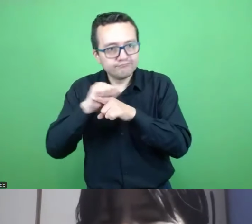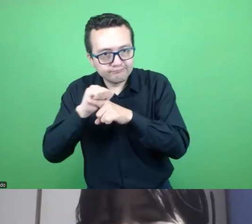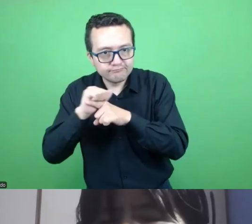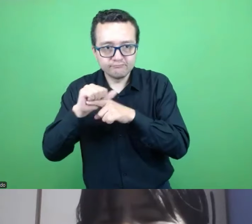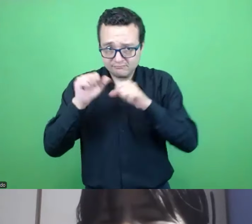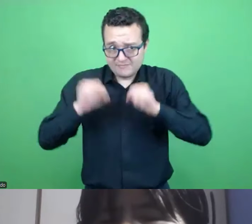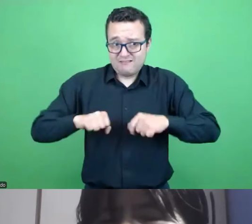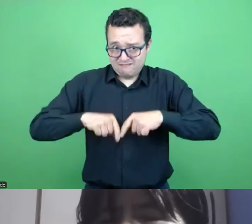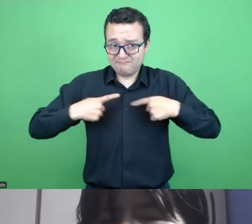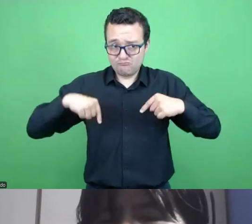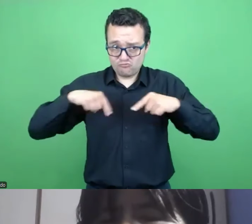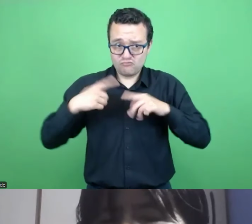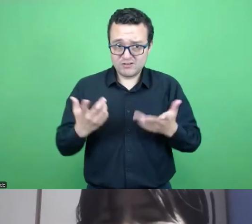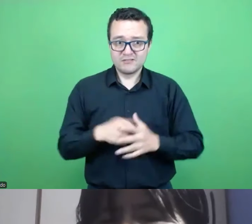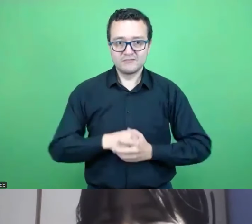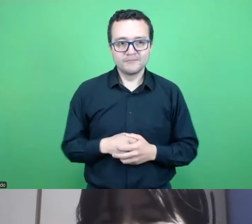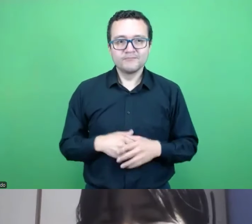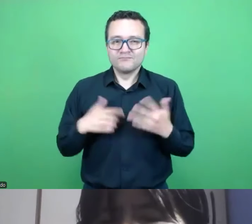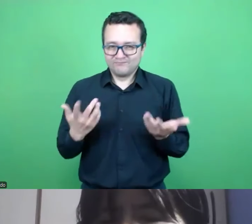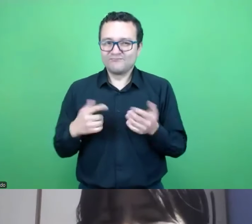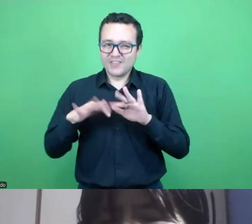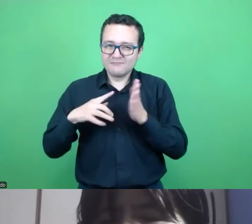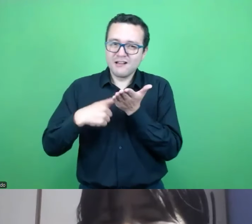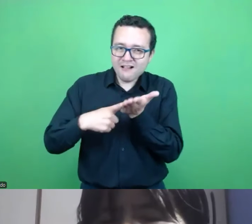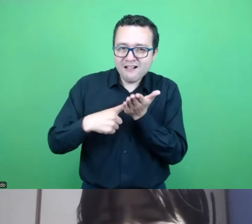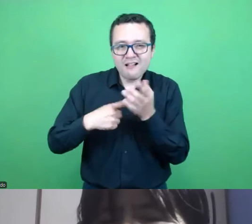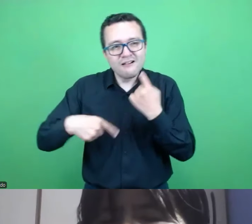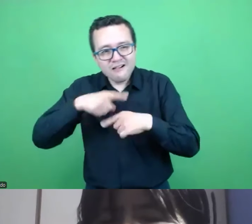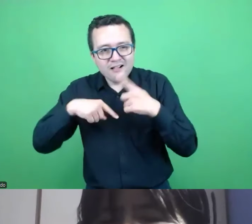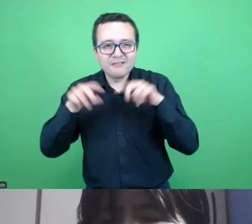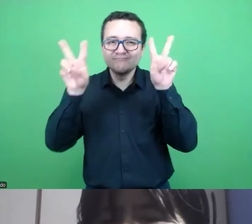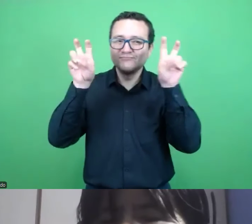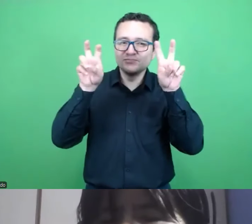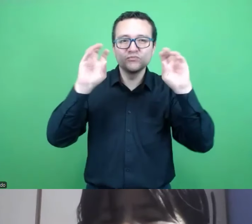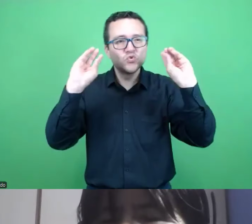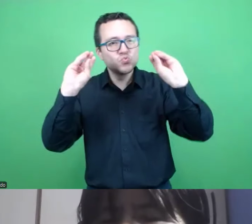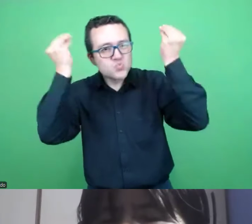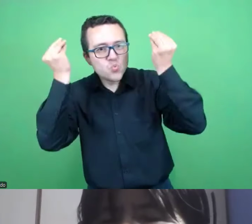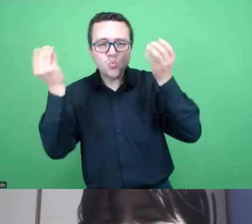making, meaning that we are not limited to